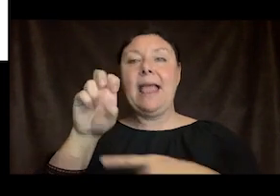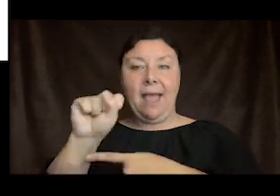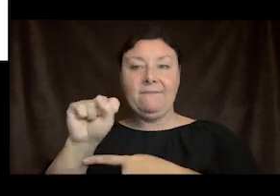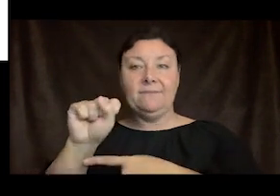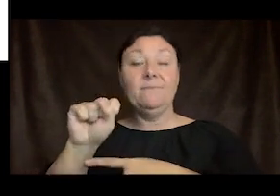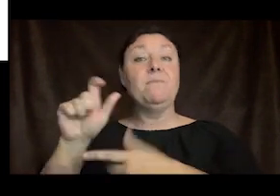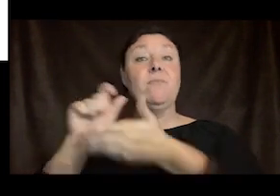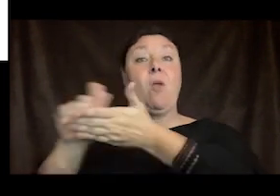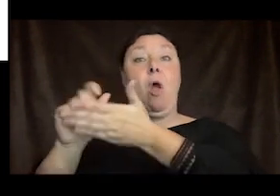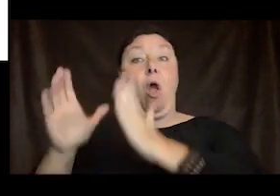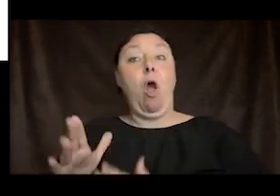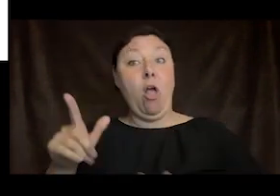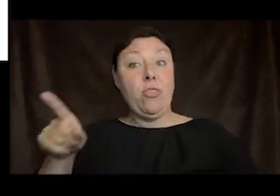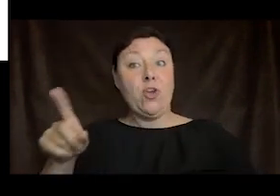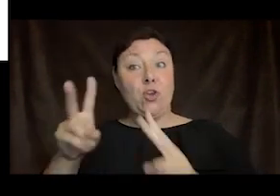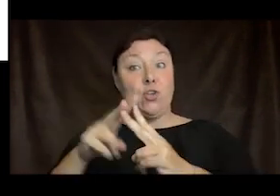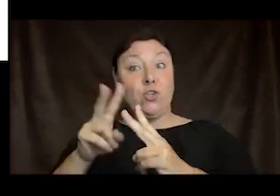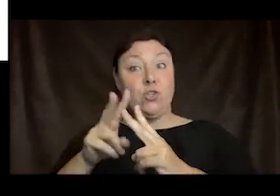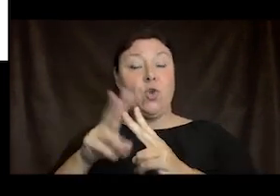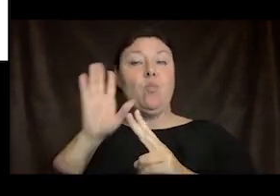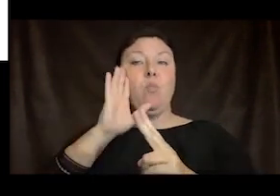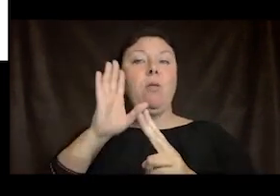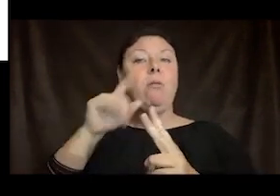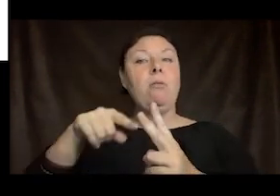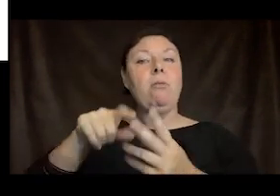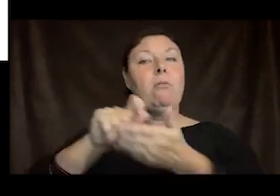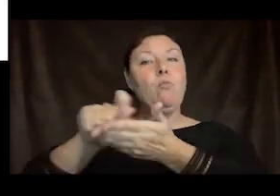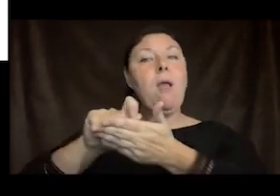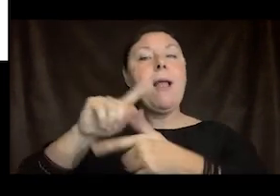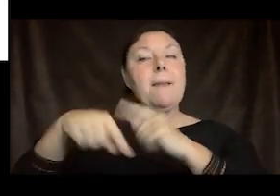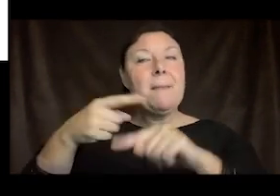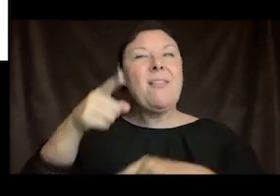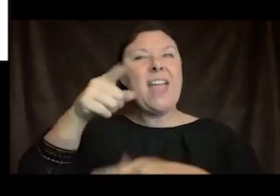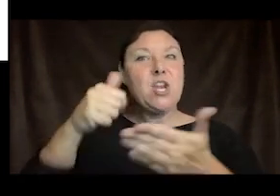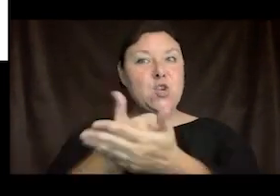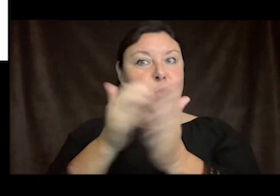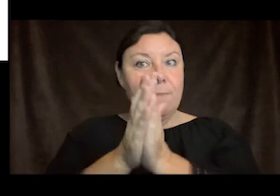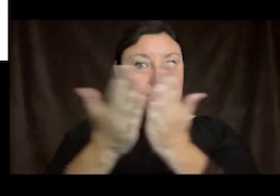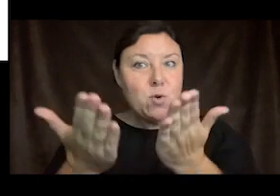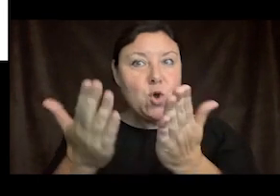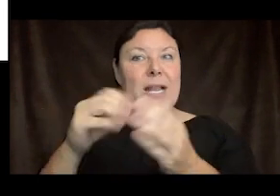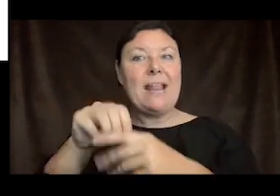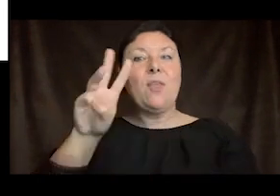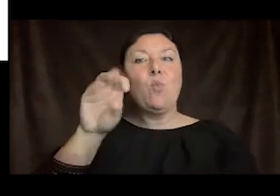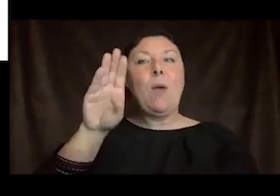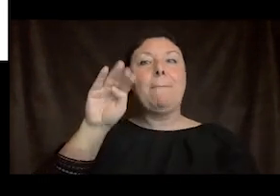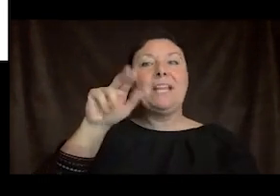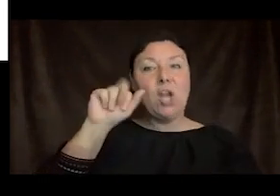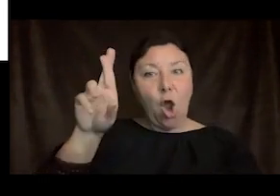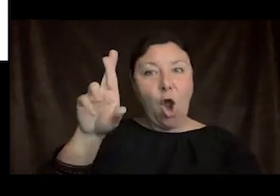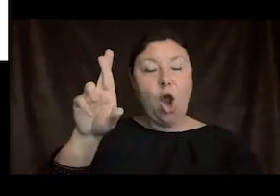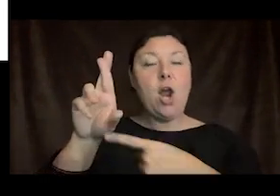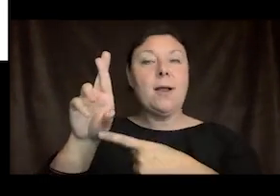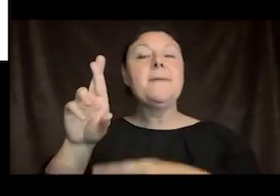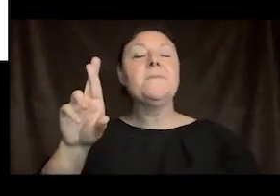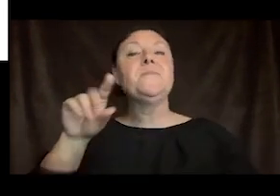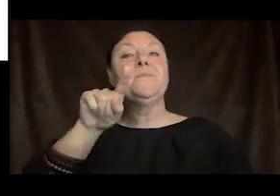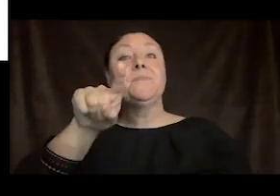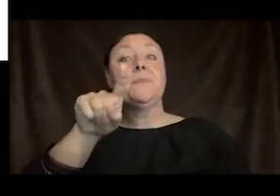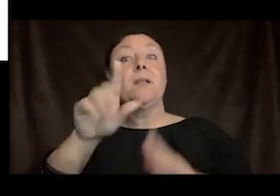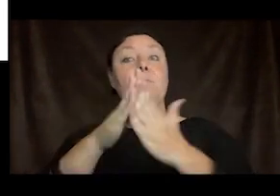who are listed here are going to be talking about this new book, and this is a book that has lots